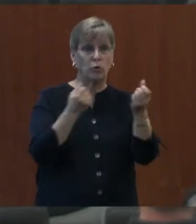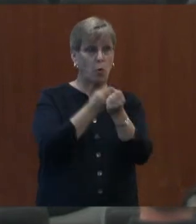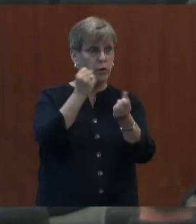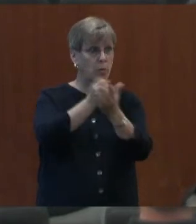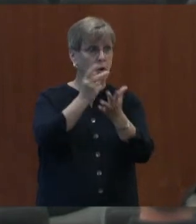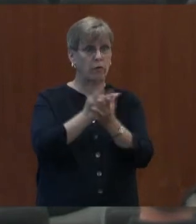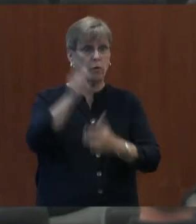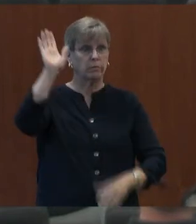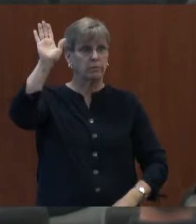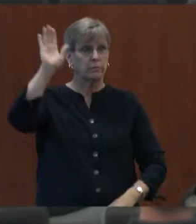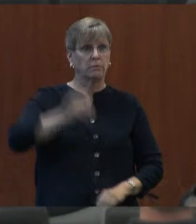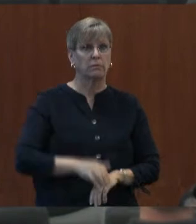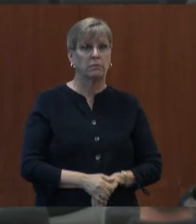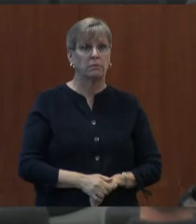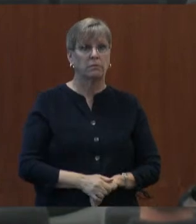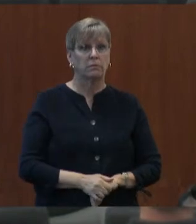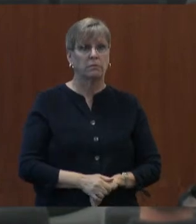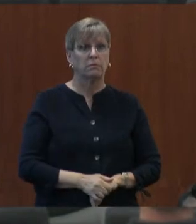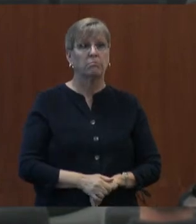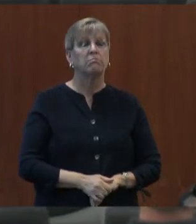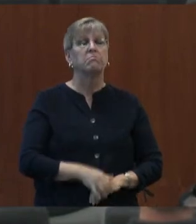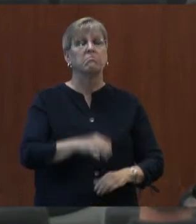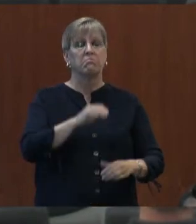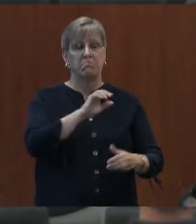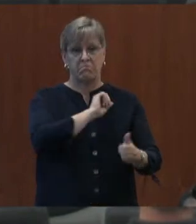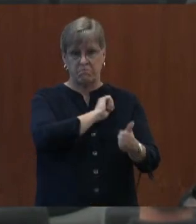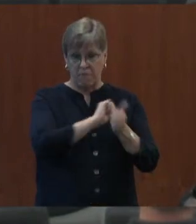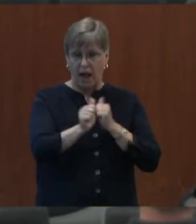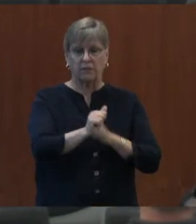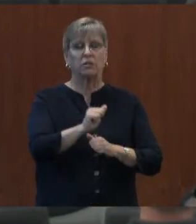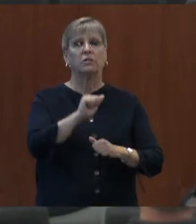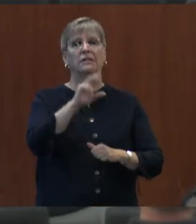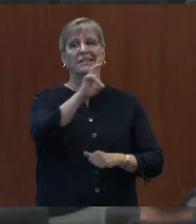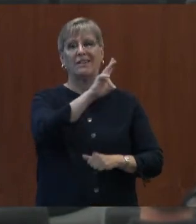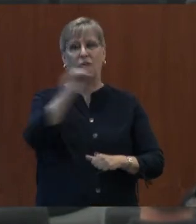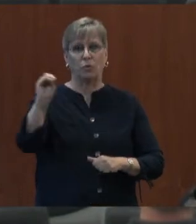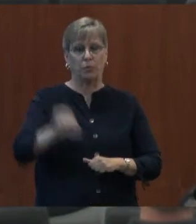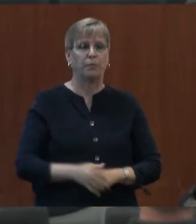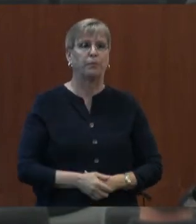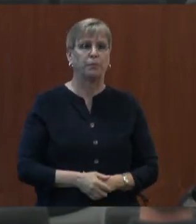approval? All right, we have a unanimous vote. We have an approved agenda.